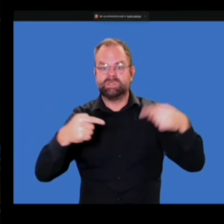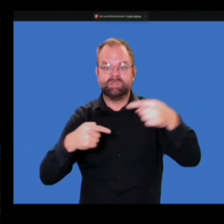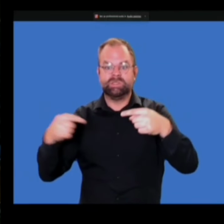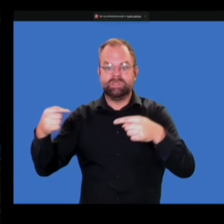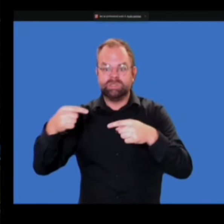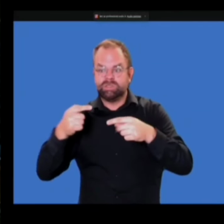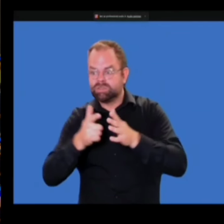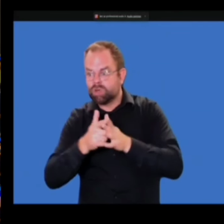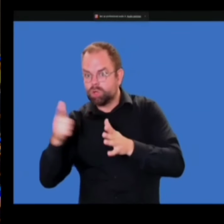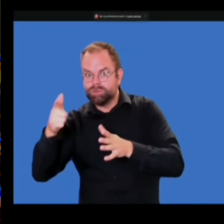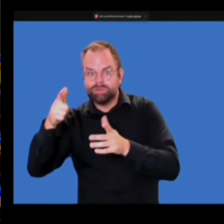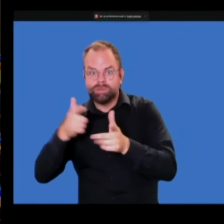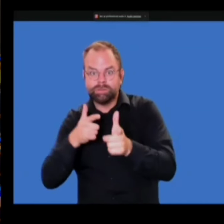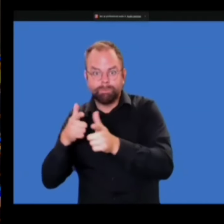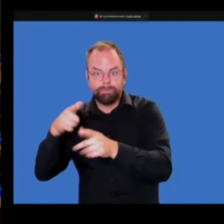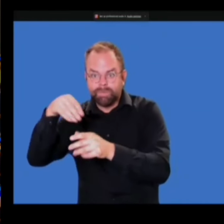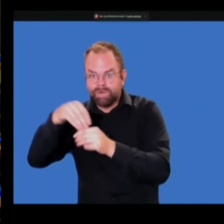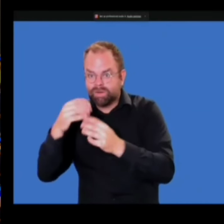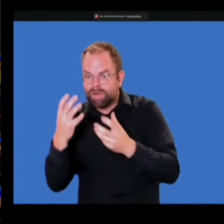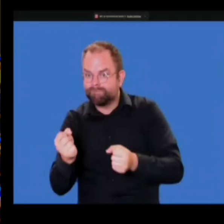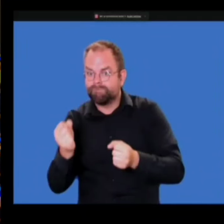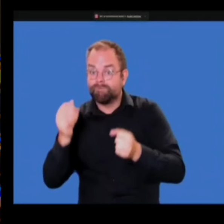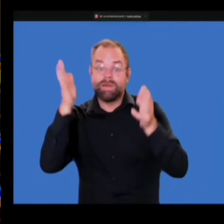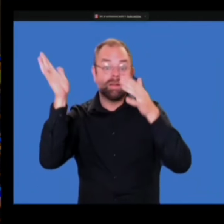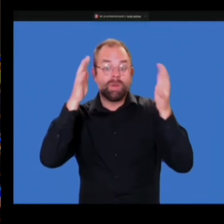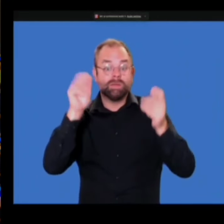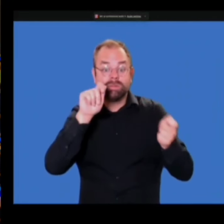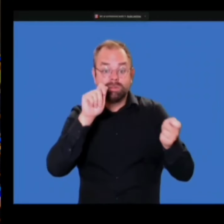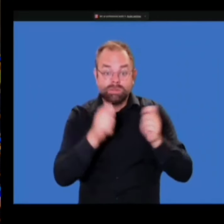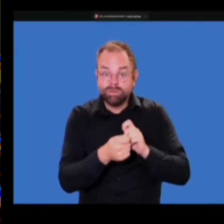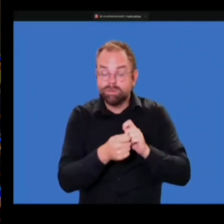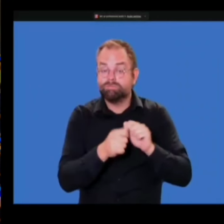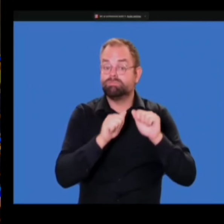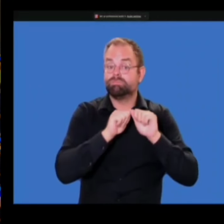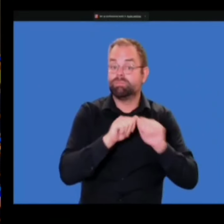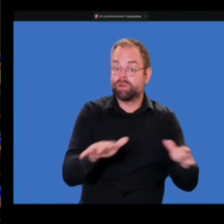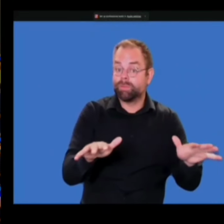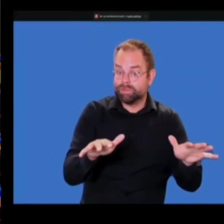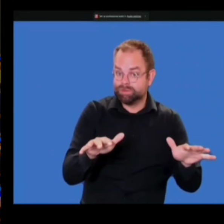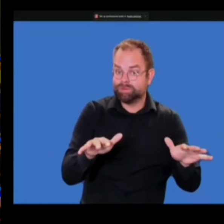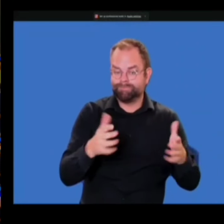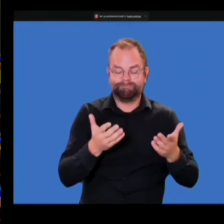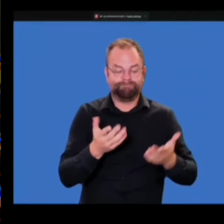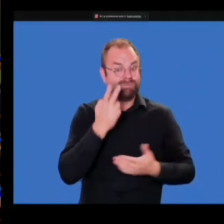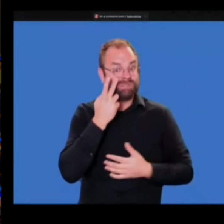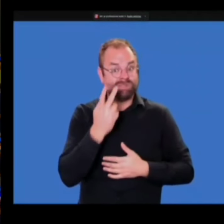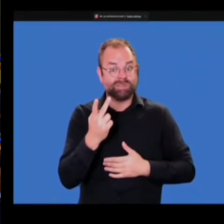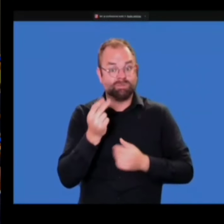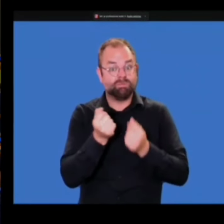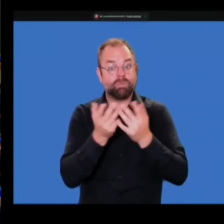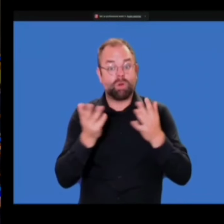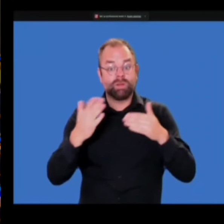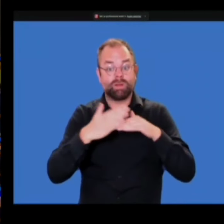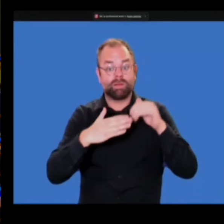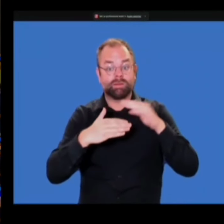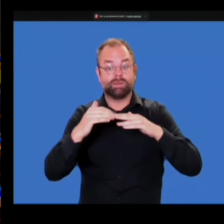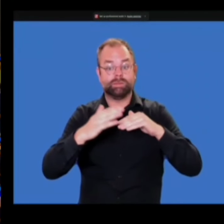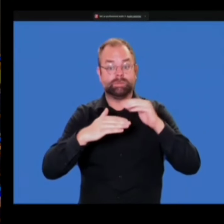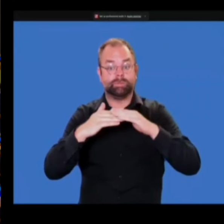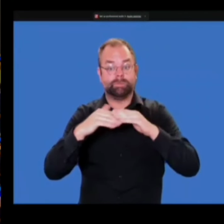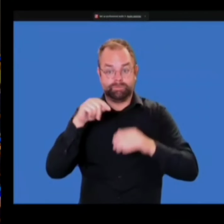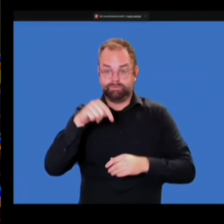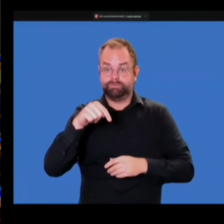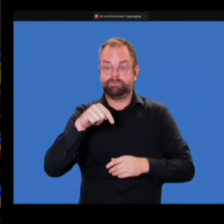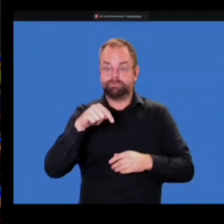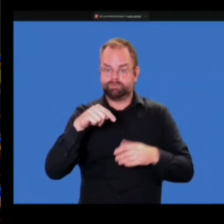stability. I extend my most profound appreciation to the Secretary General